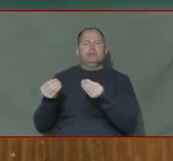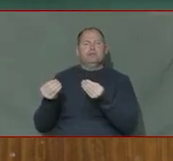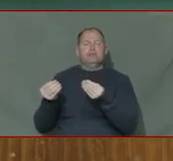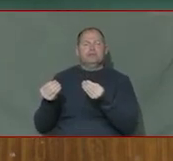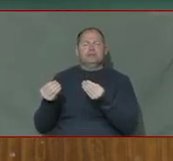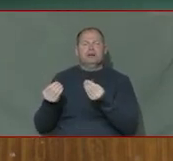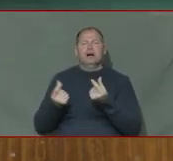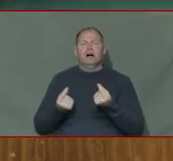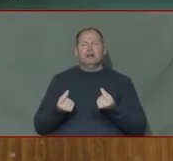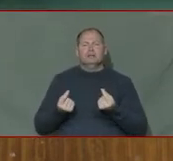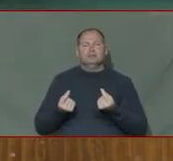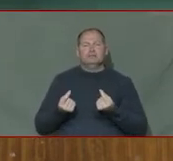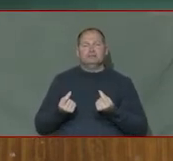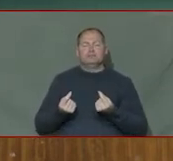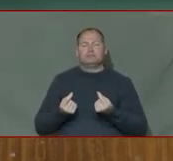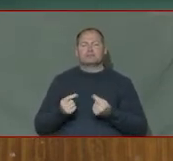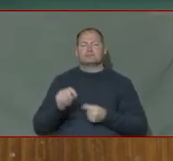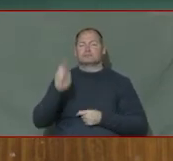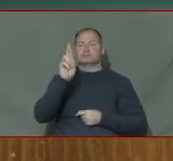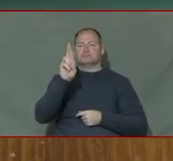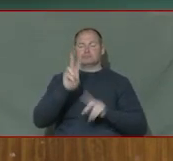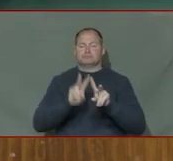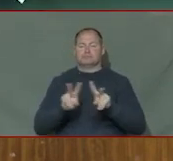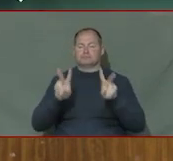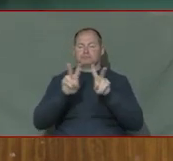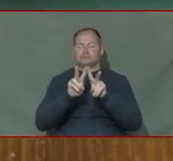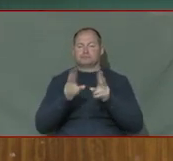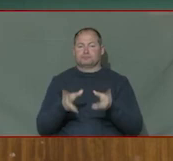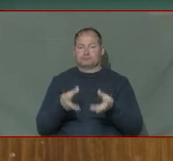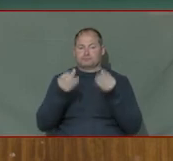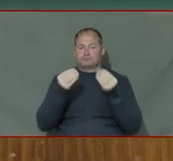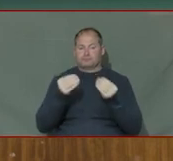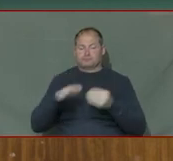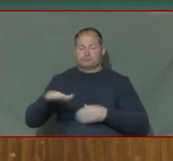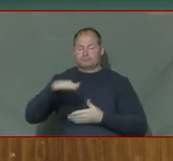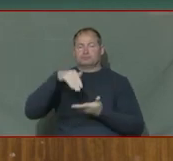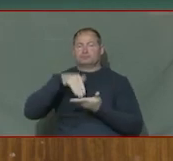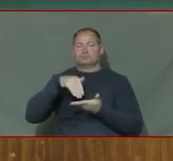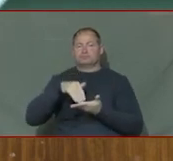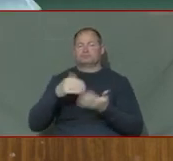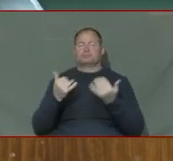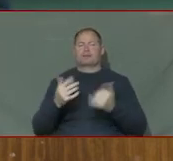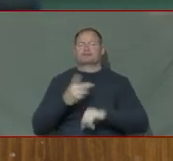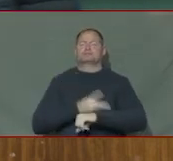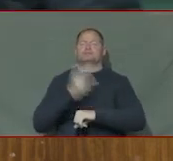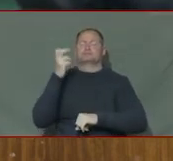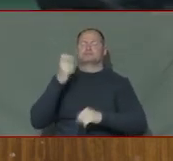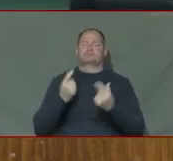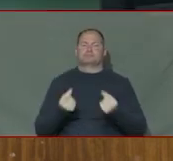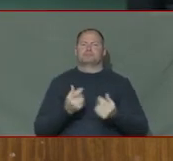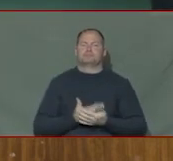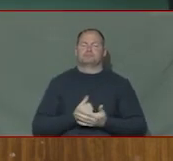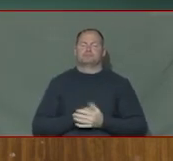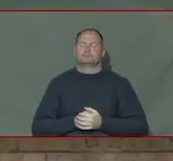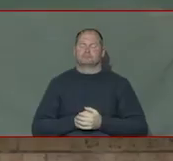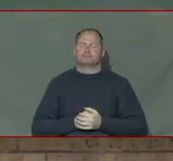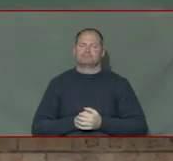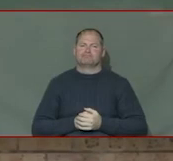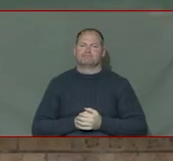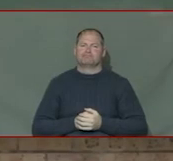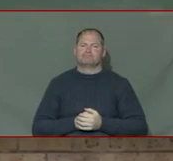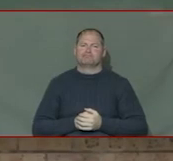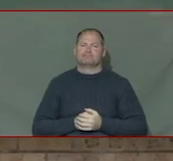in order to find the value of r so that the surface area is a minimum, I need to differentiate. So I can say